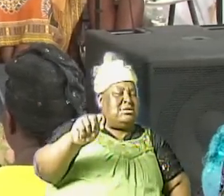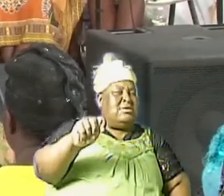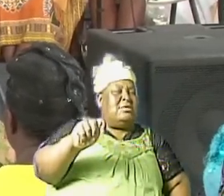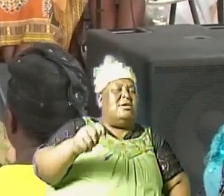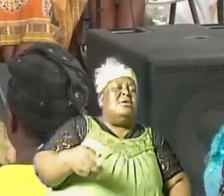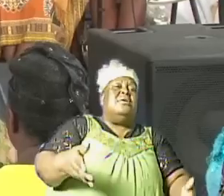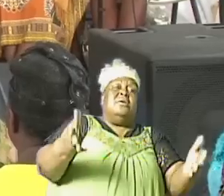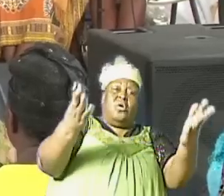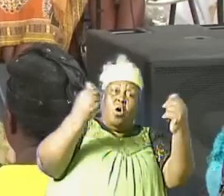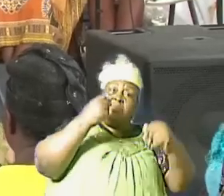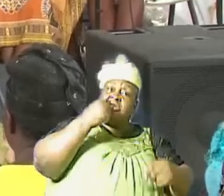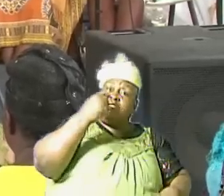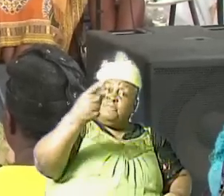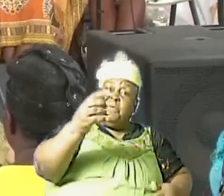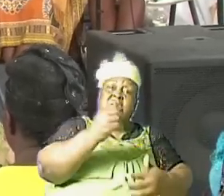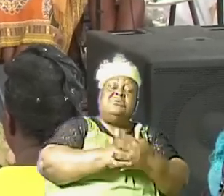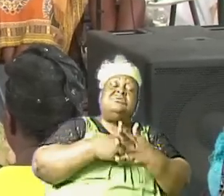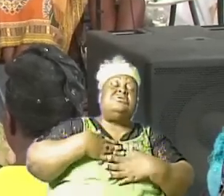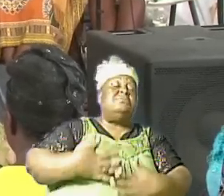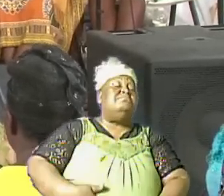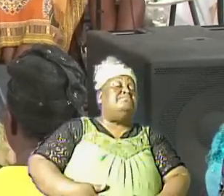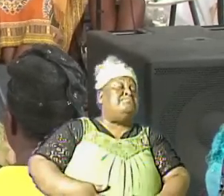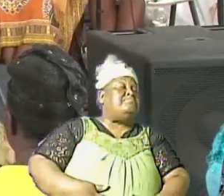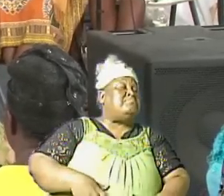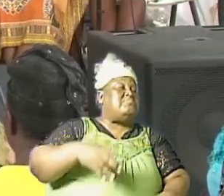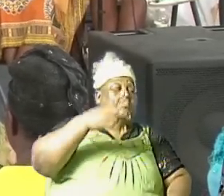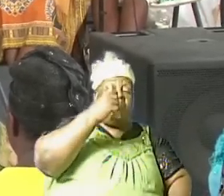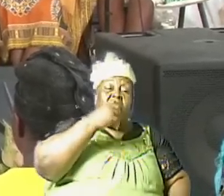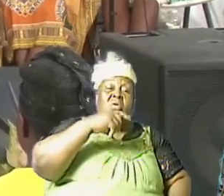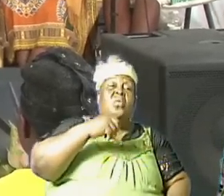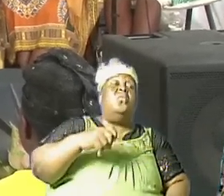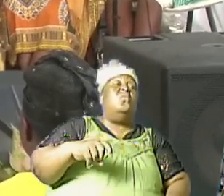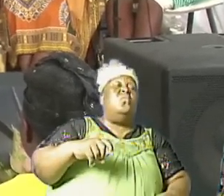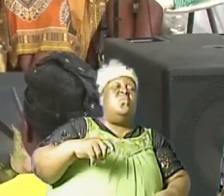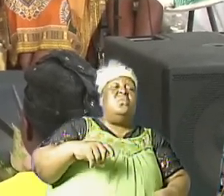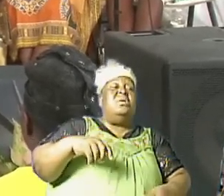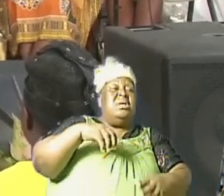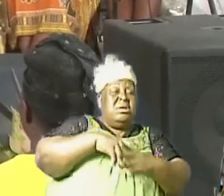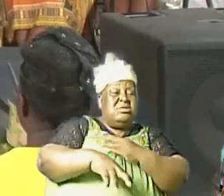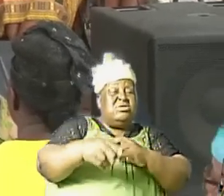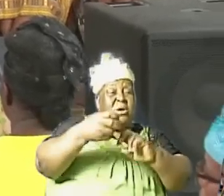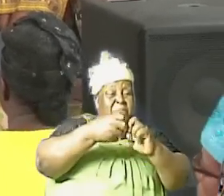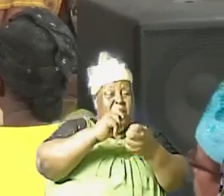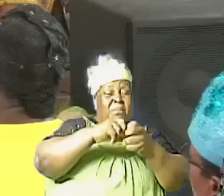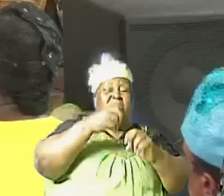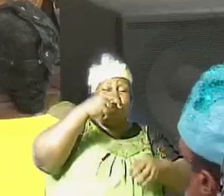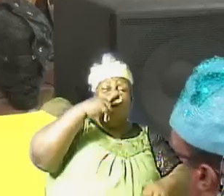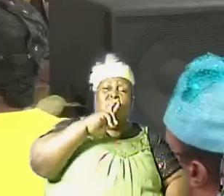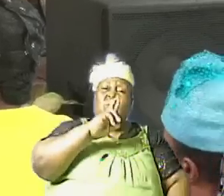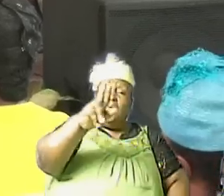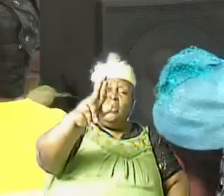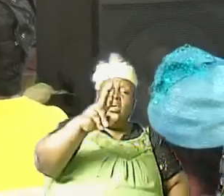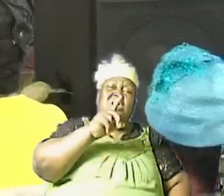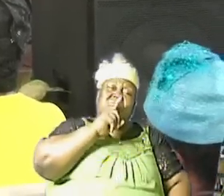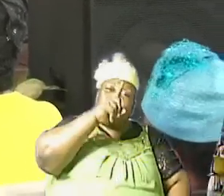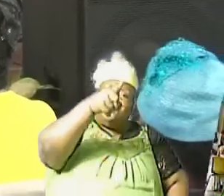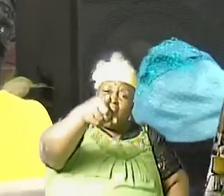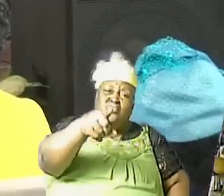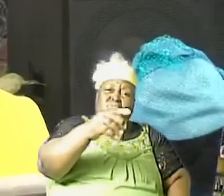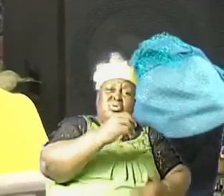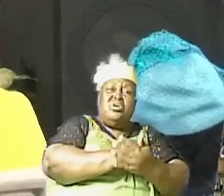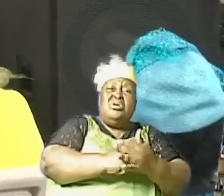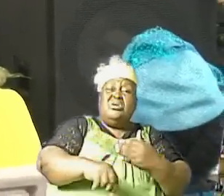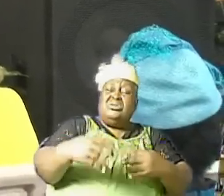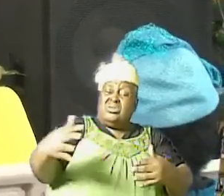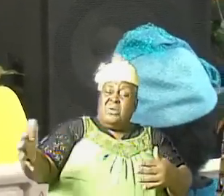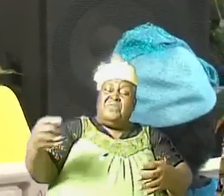net. And I've come to speak to somebody who is facing some reality. It's a fact